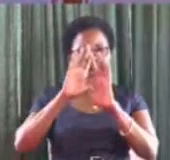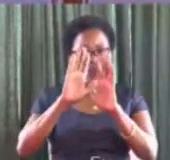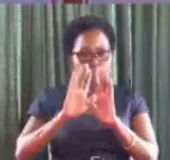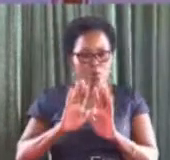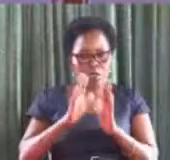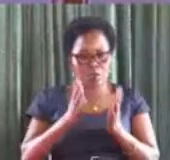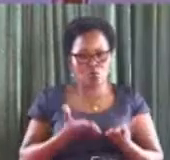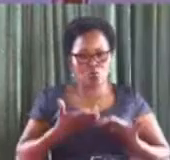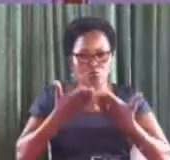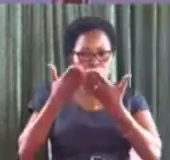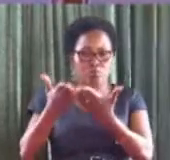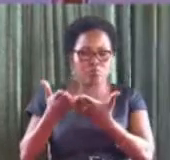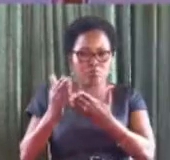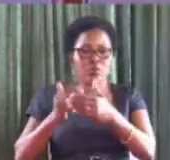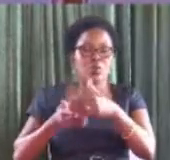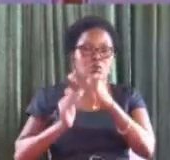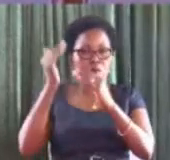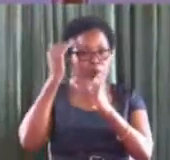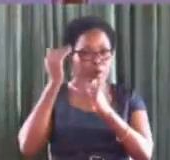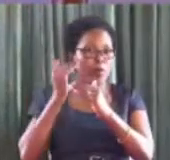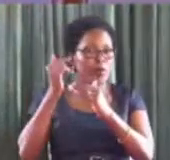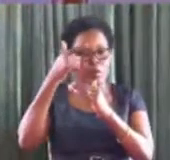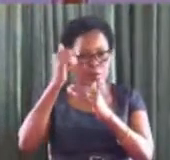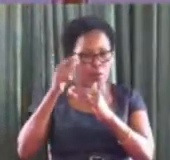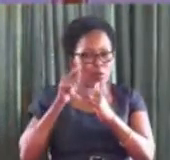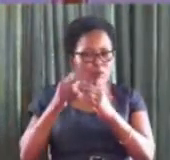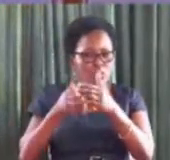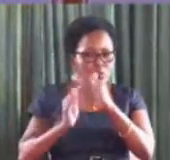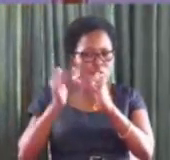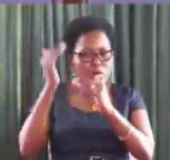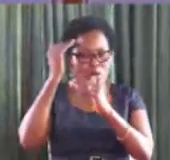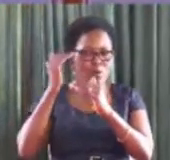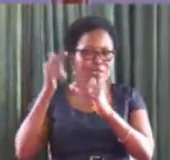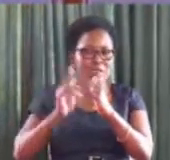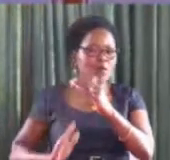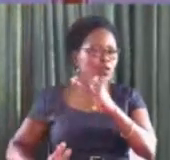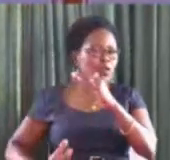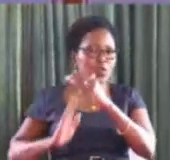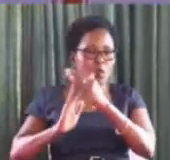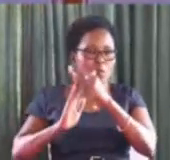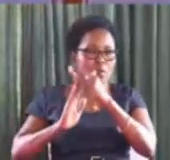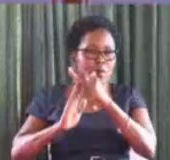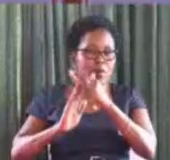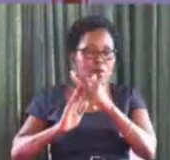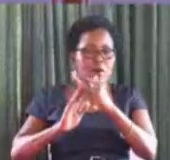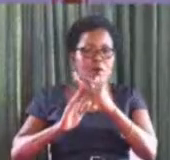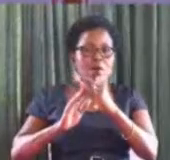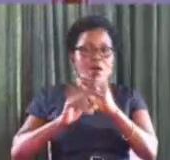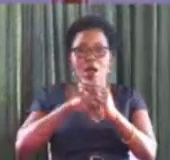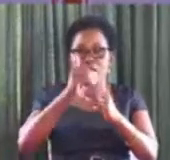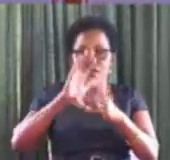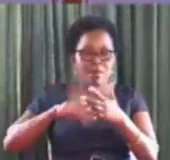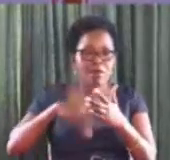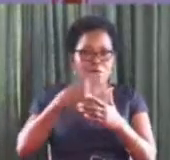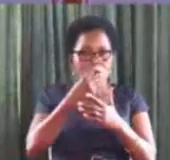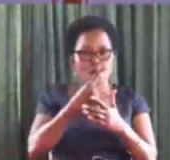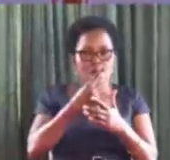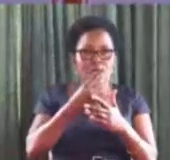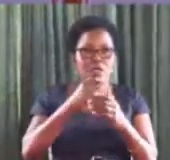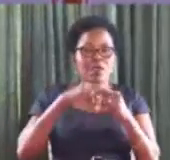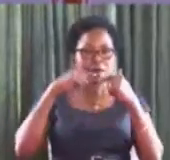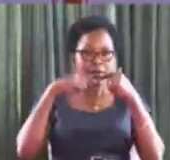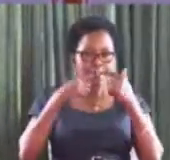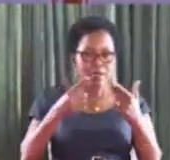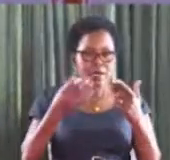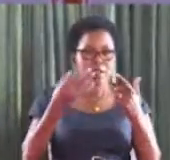an apex court. And other than the one on declaration of state of emergency, the